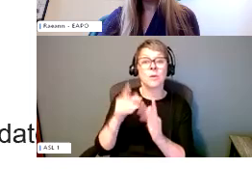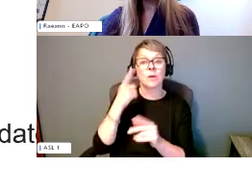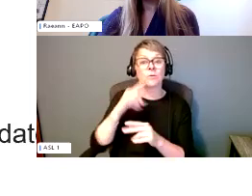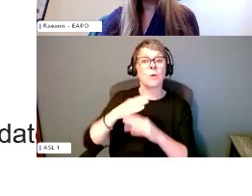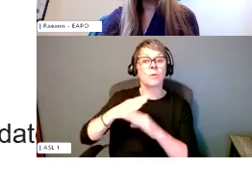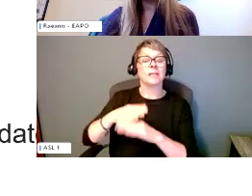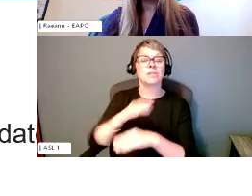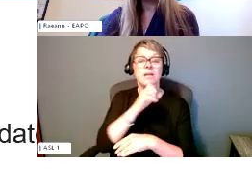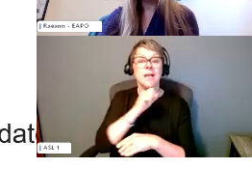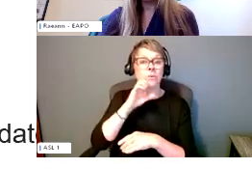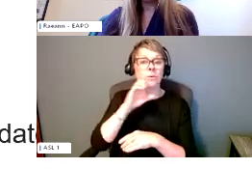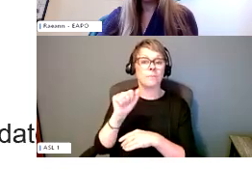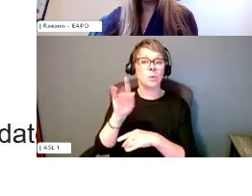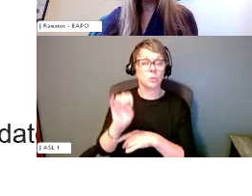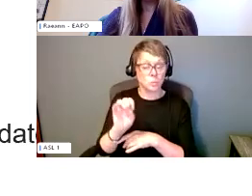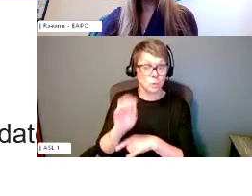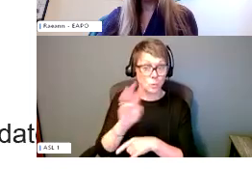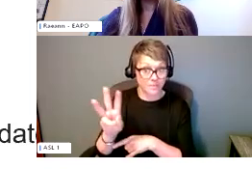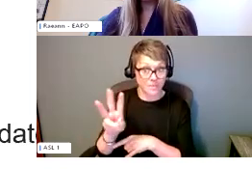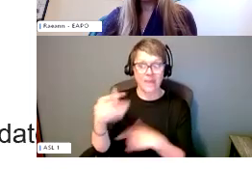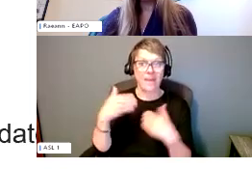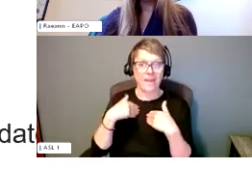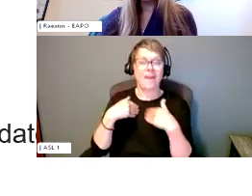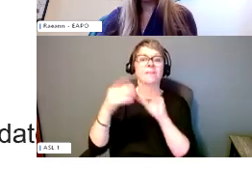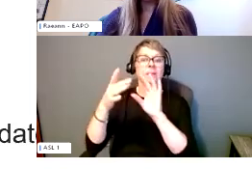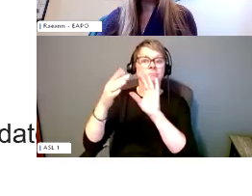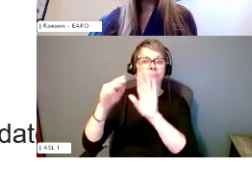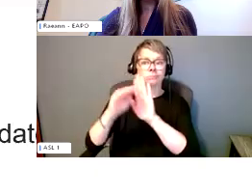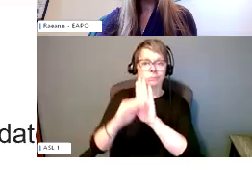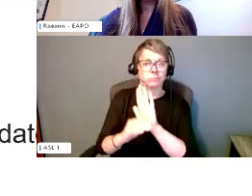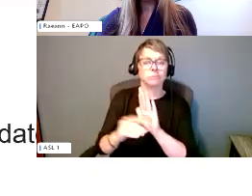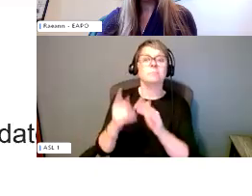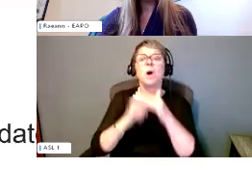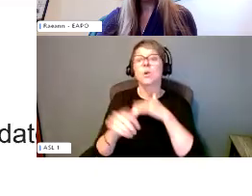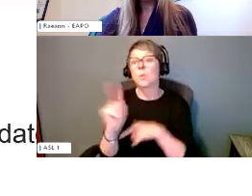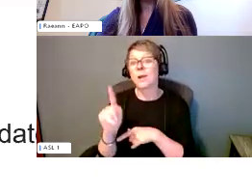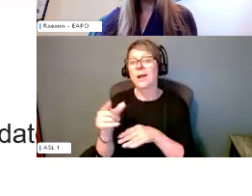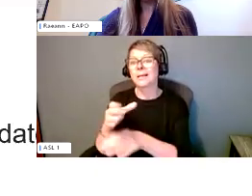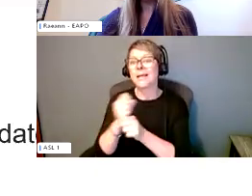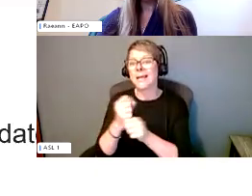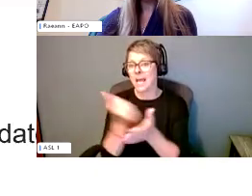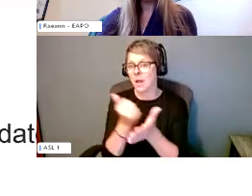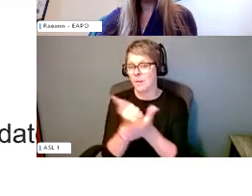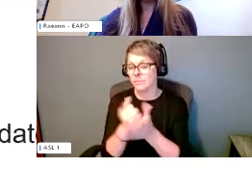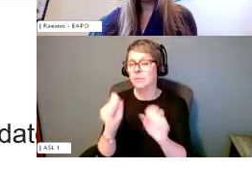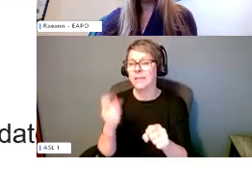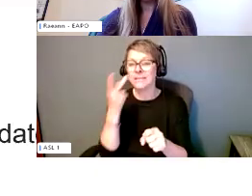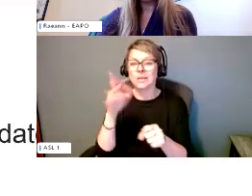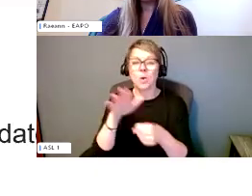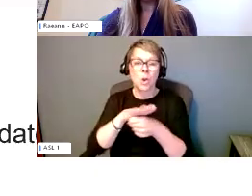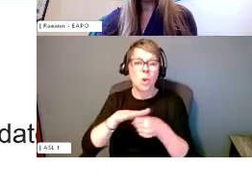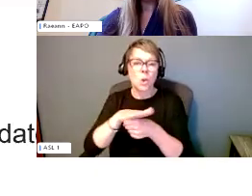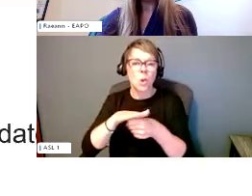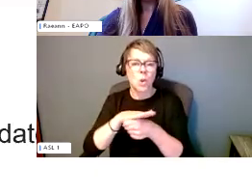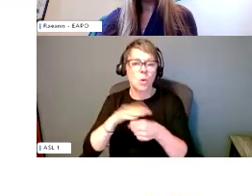website has the links to all of these organizations under the Get Help section. You can find your local contacts within